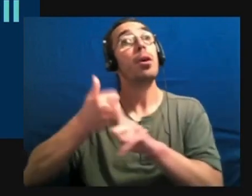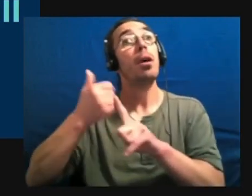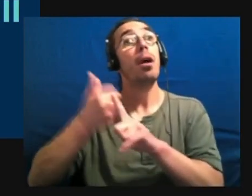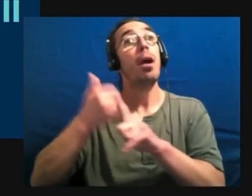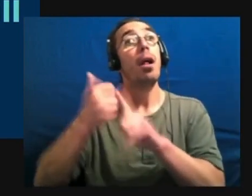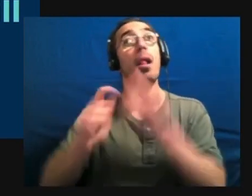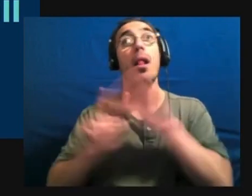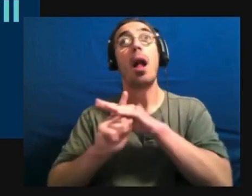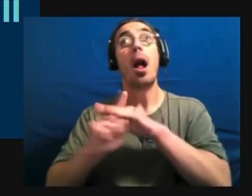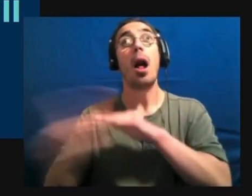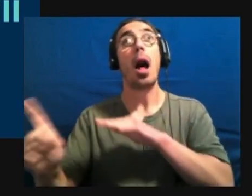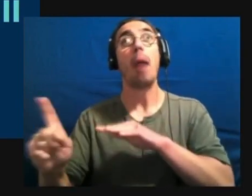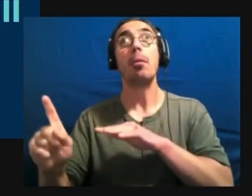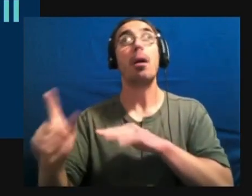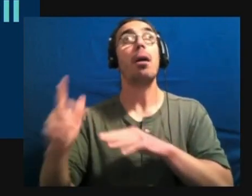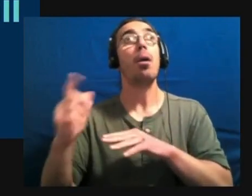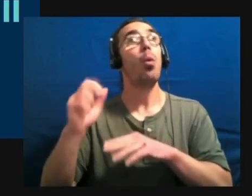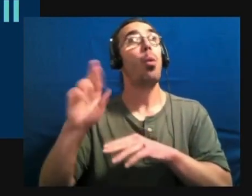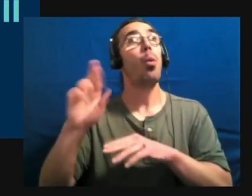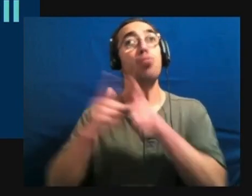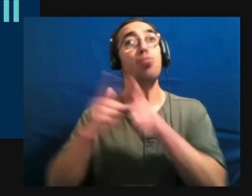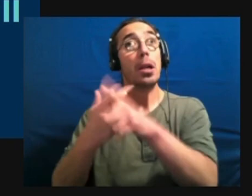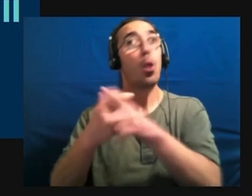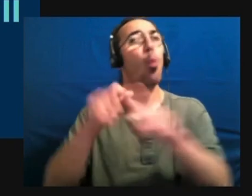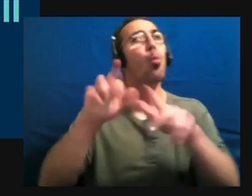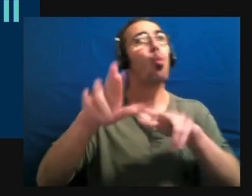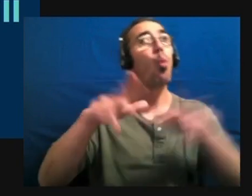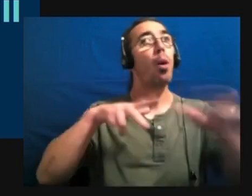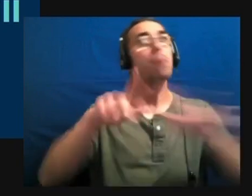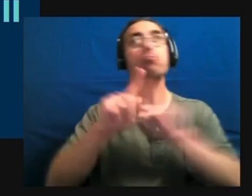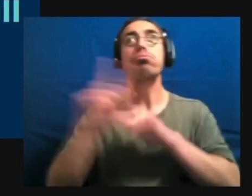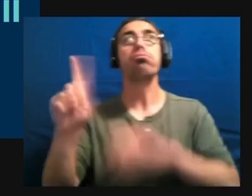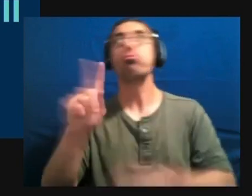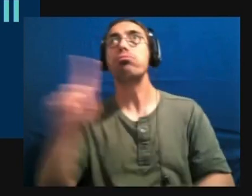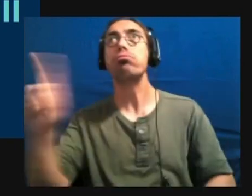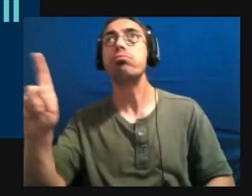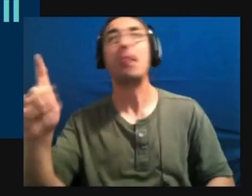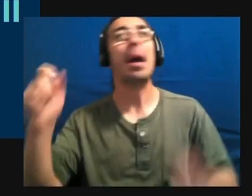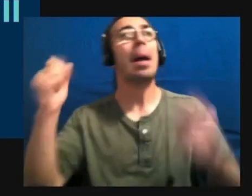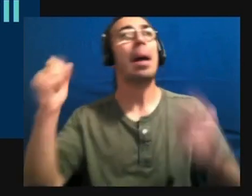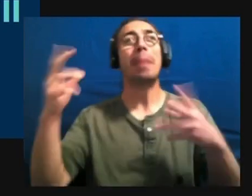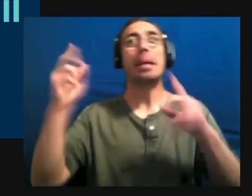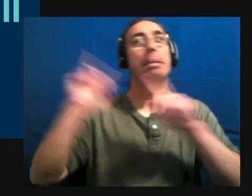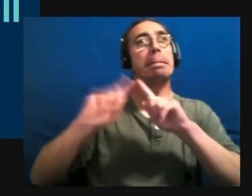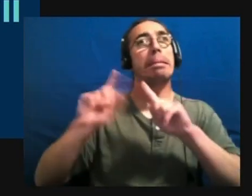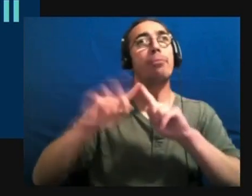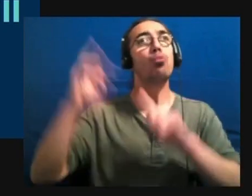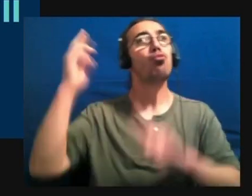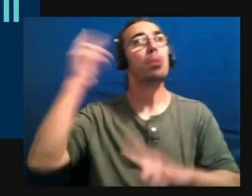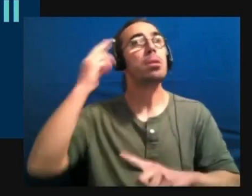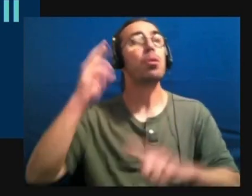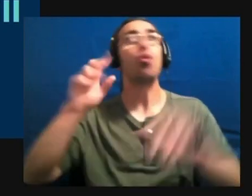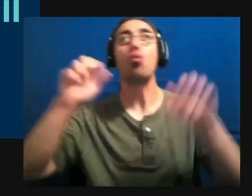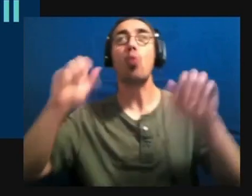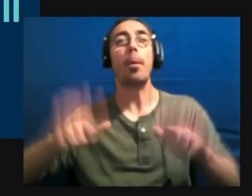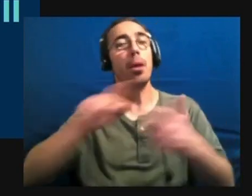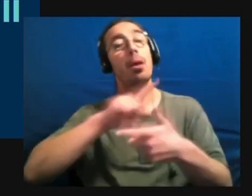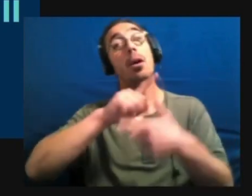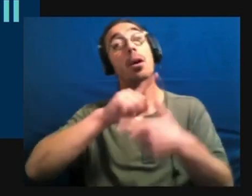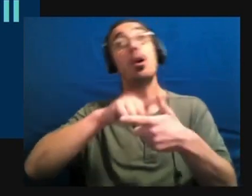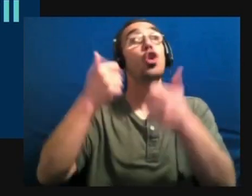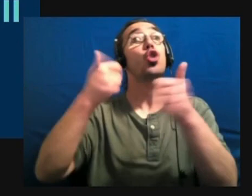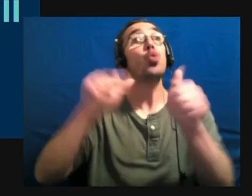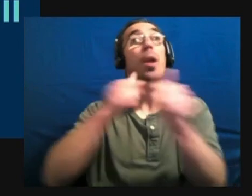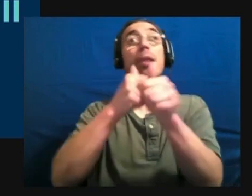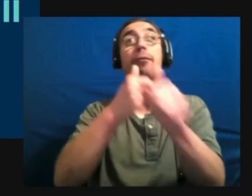off, or they may be running, and there, are unlimited reasons why this may occur. It could be trying to avoid